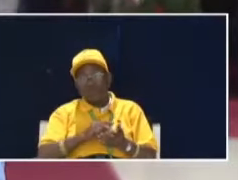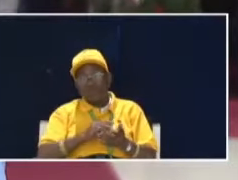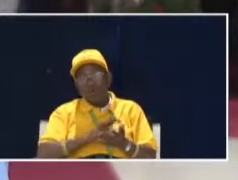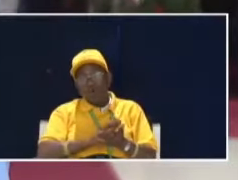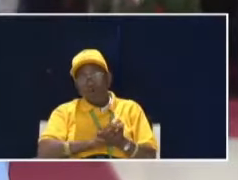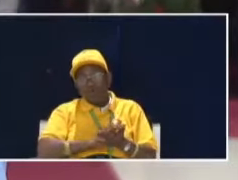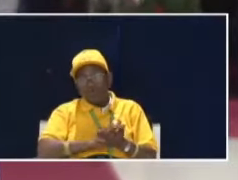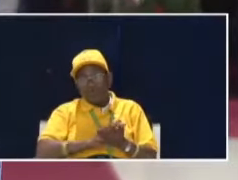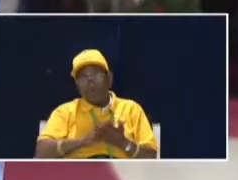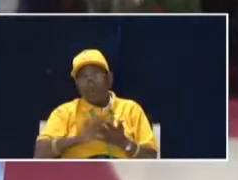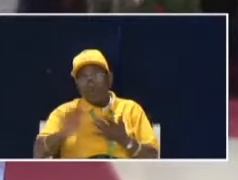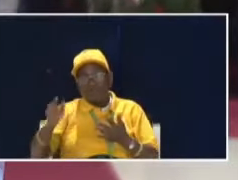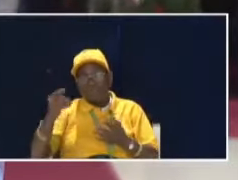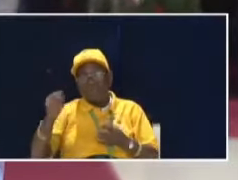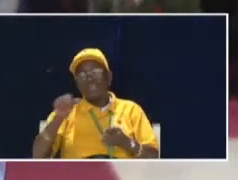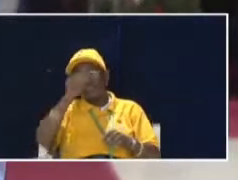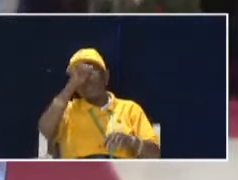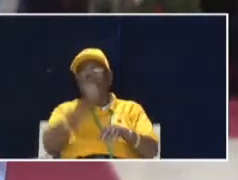before